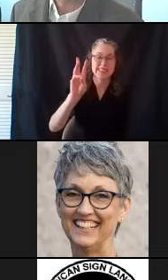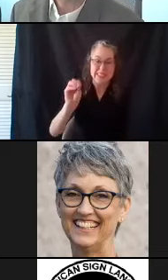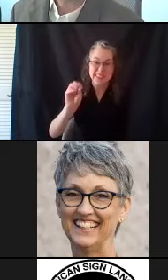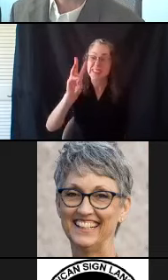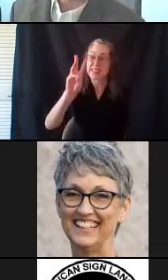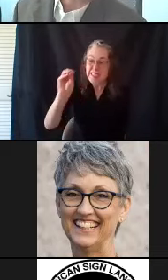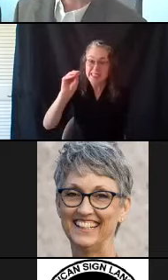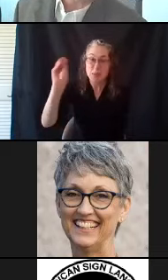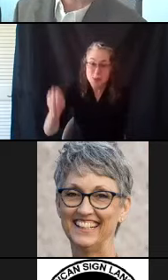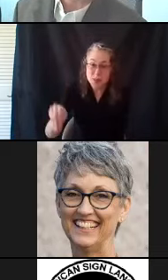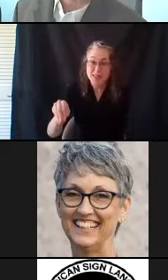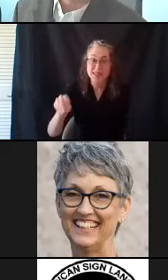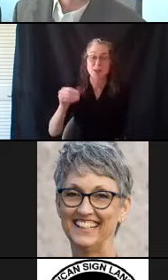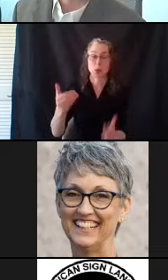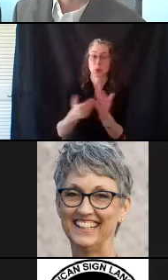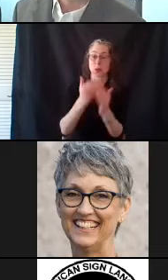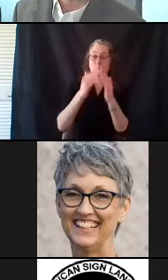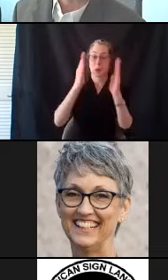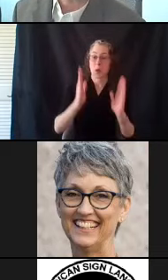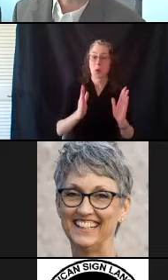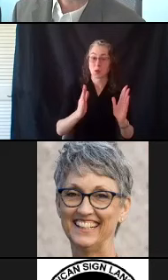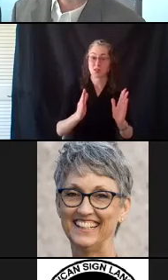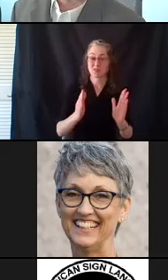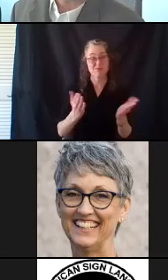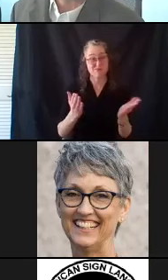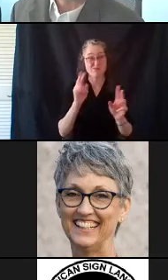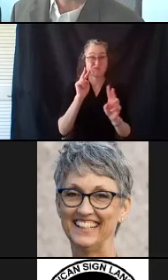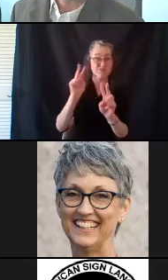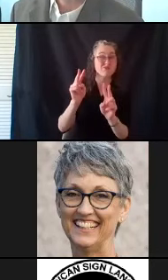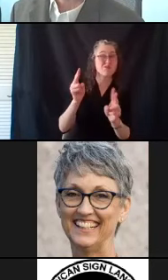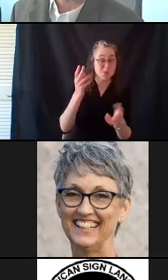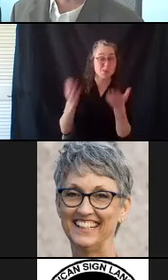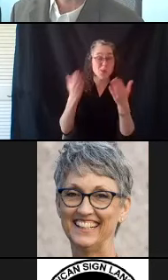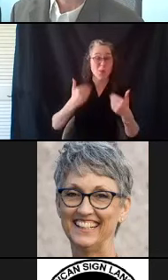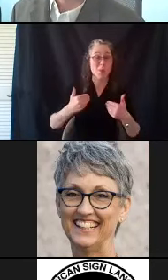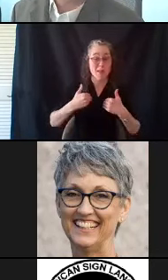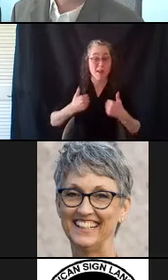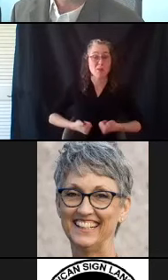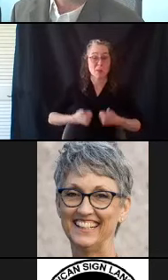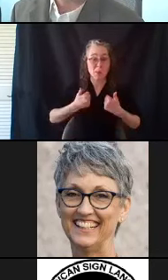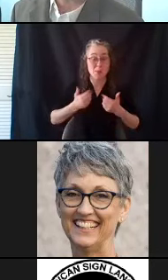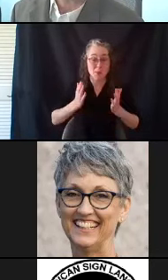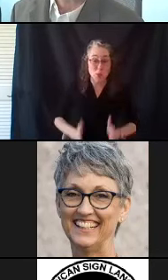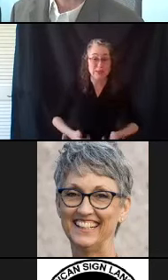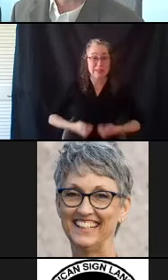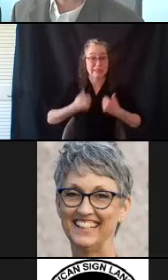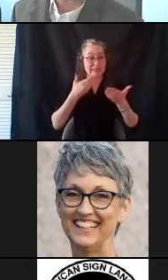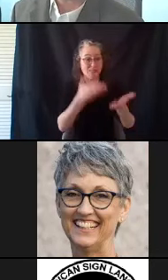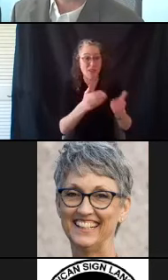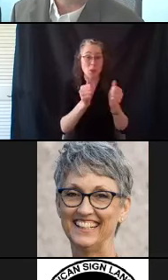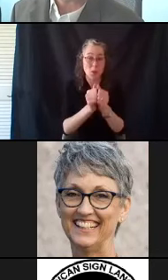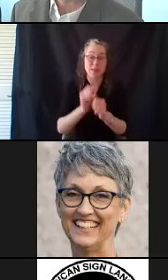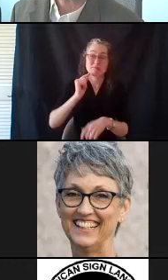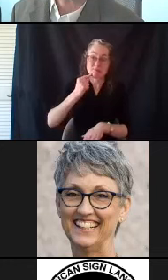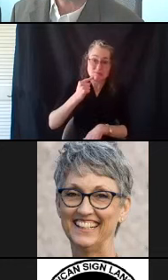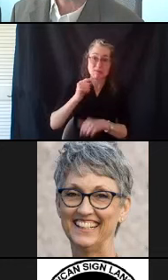60% of all new homes are projected to have a resident with a long-term severe mobility impairment over the lifetime